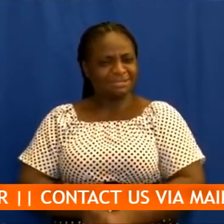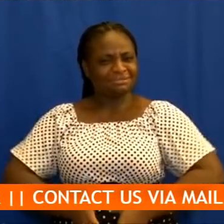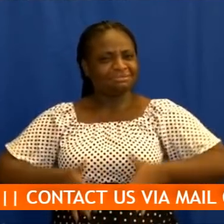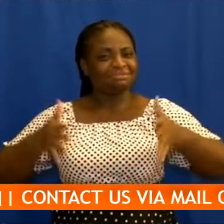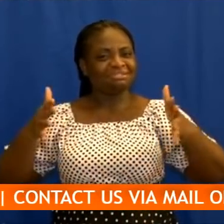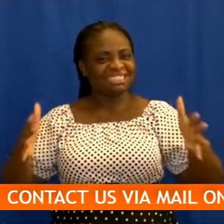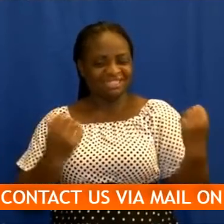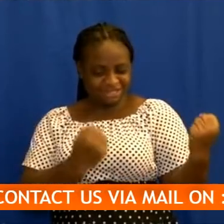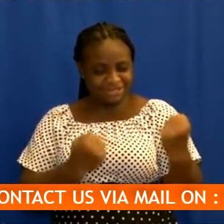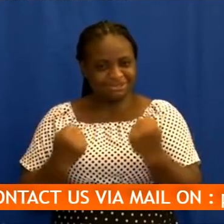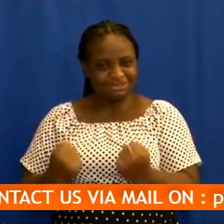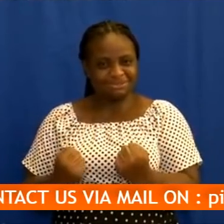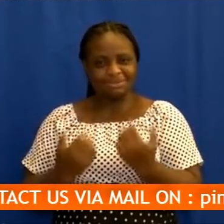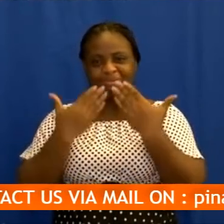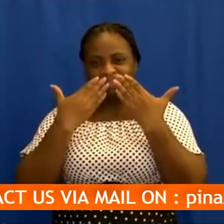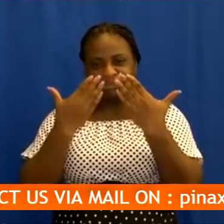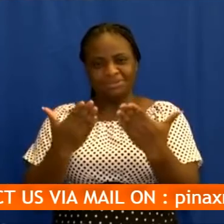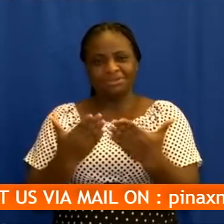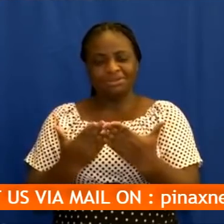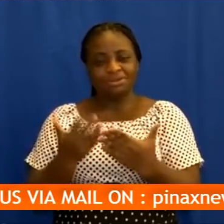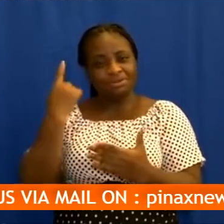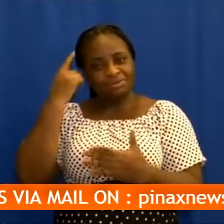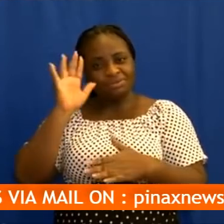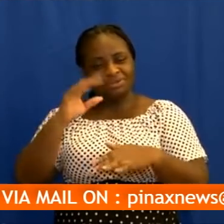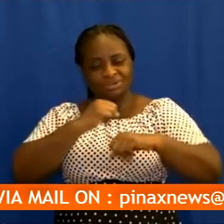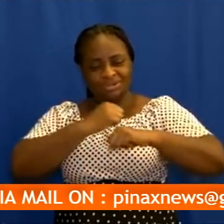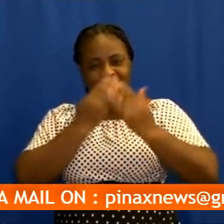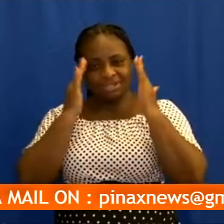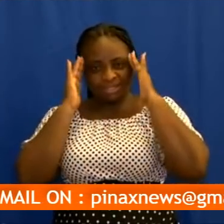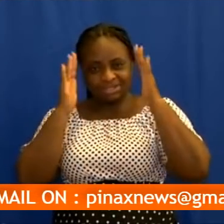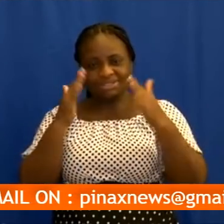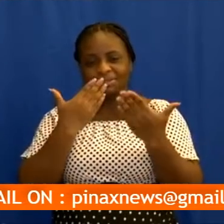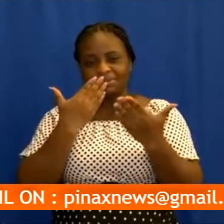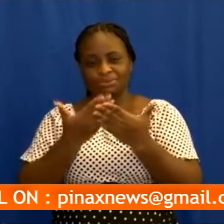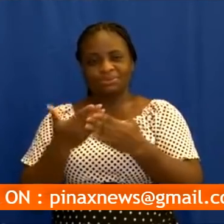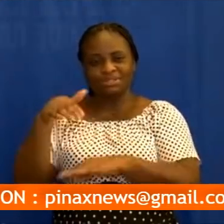her great and strong. I thank you for your attention, and good night.